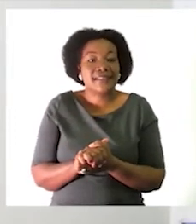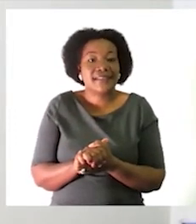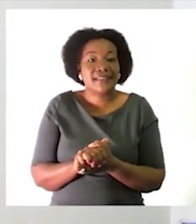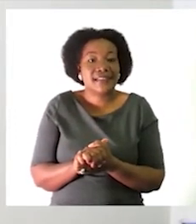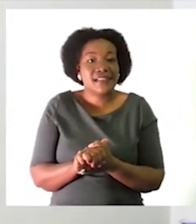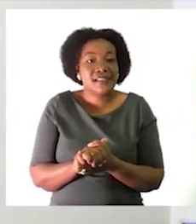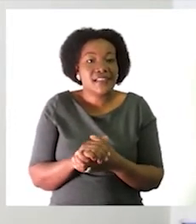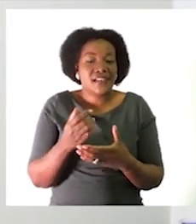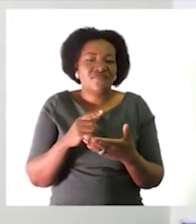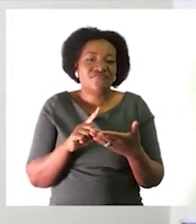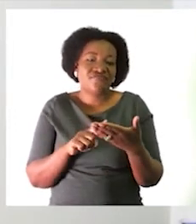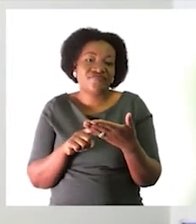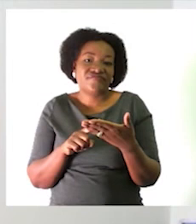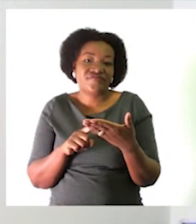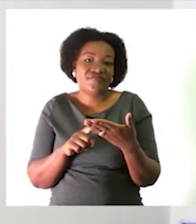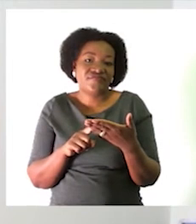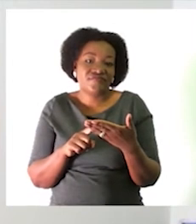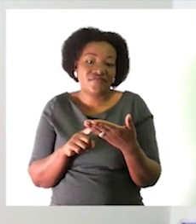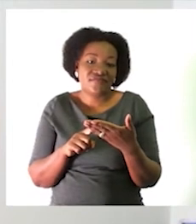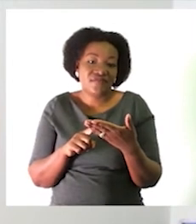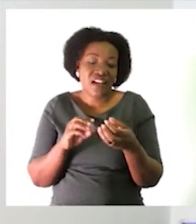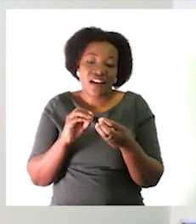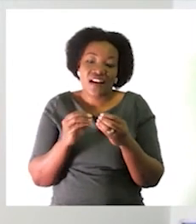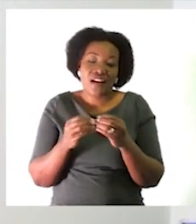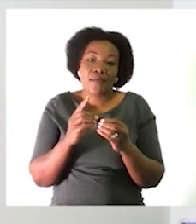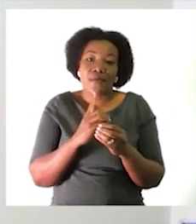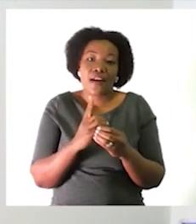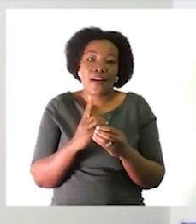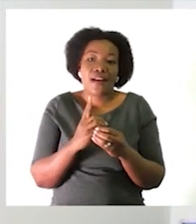The paint there, the number one,